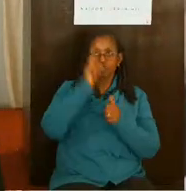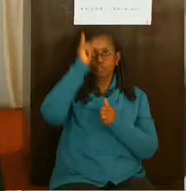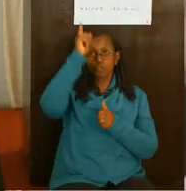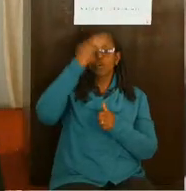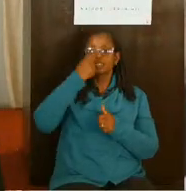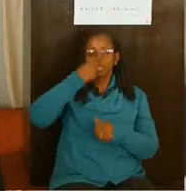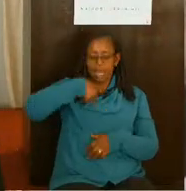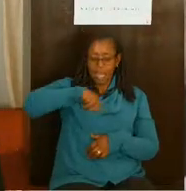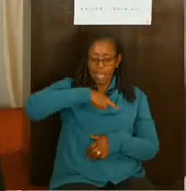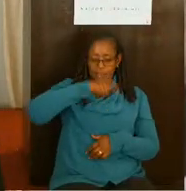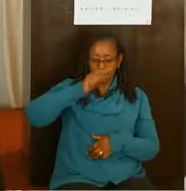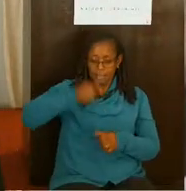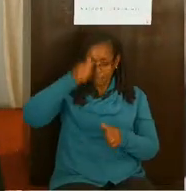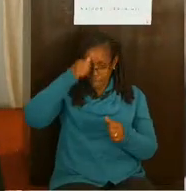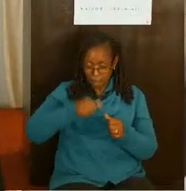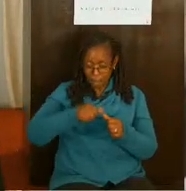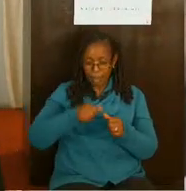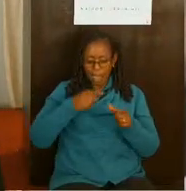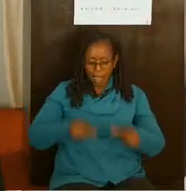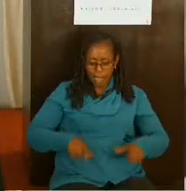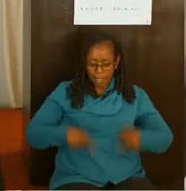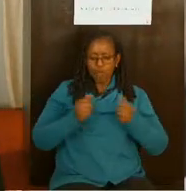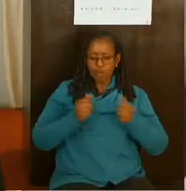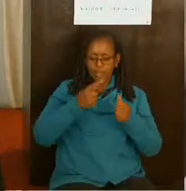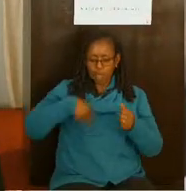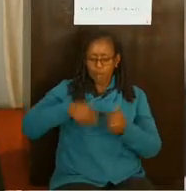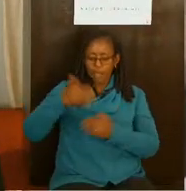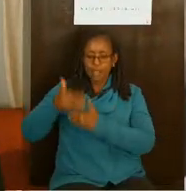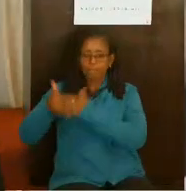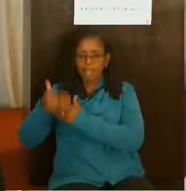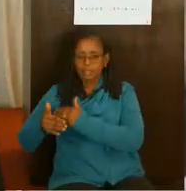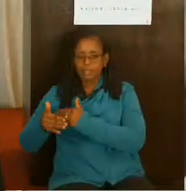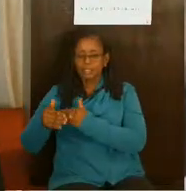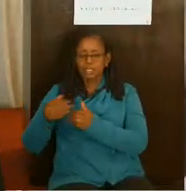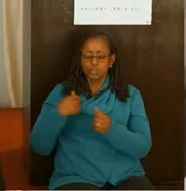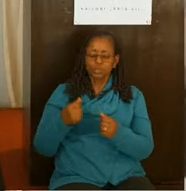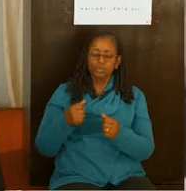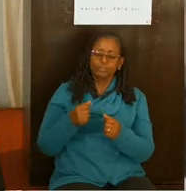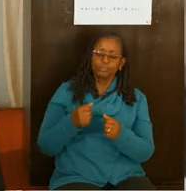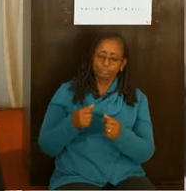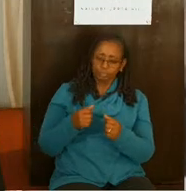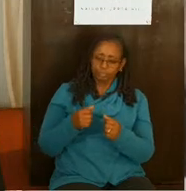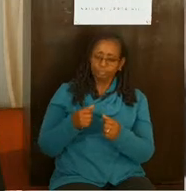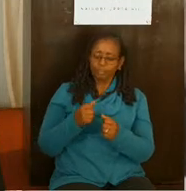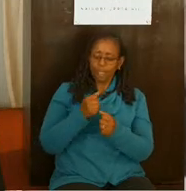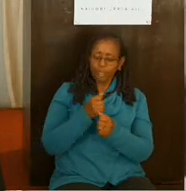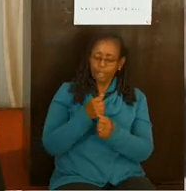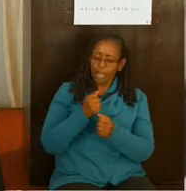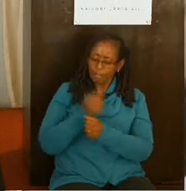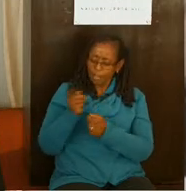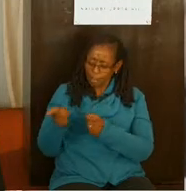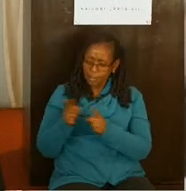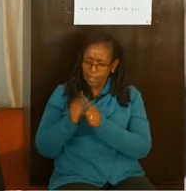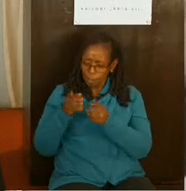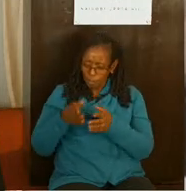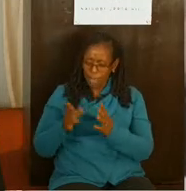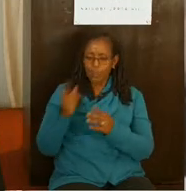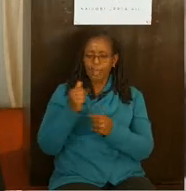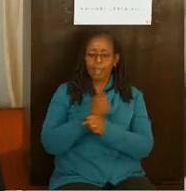us to remember and to live with our neighbors and to love to them what we love for ourselves